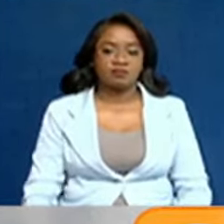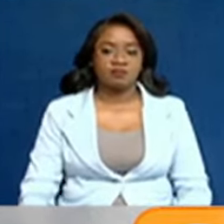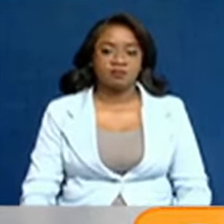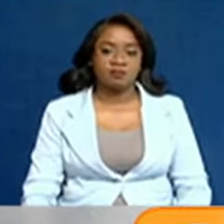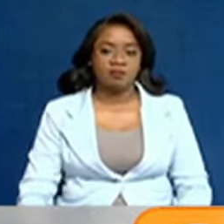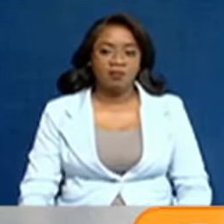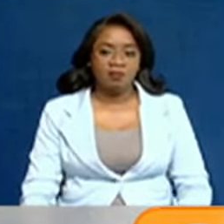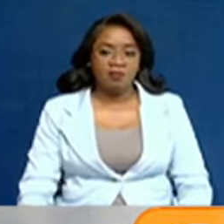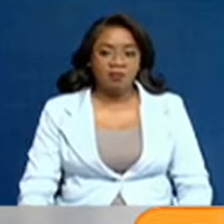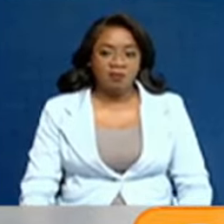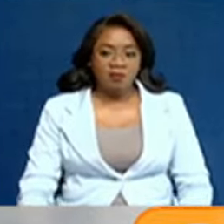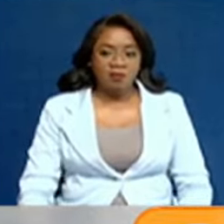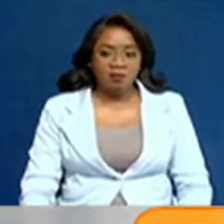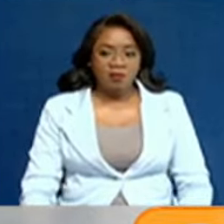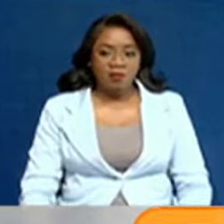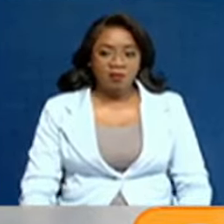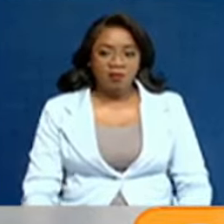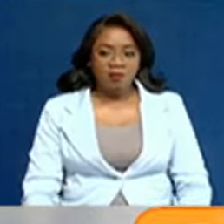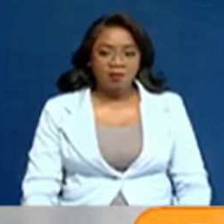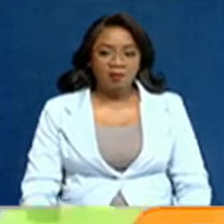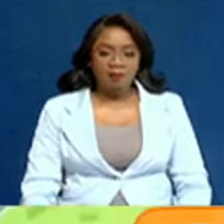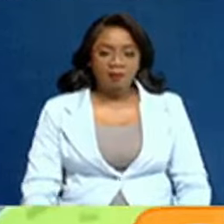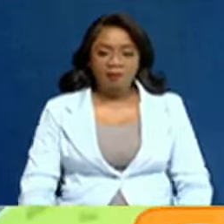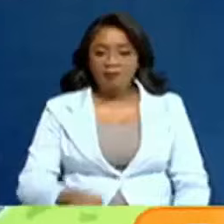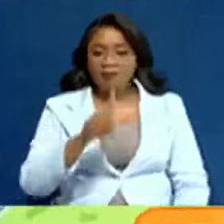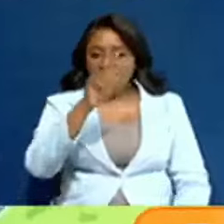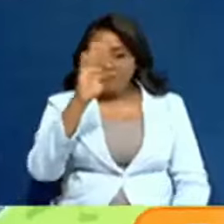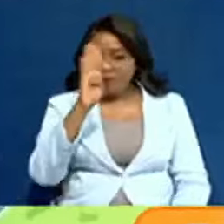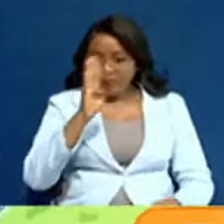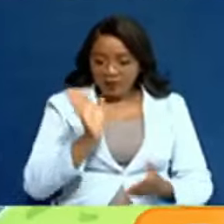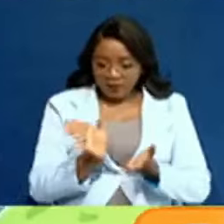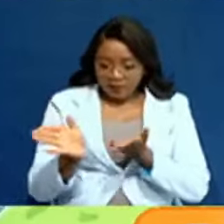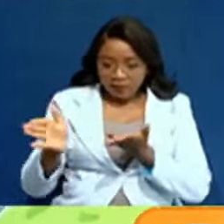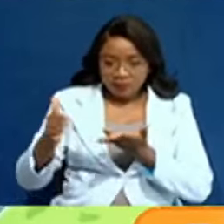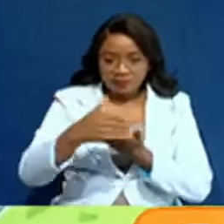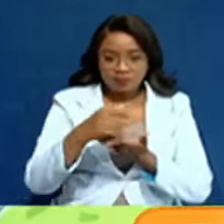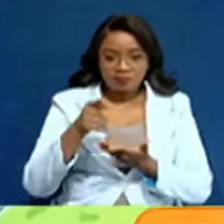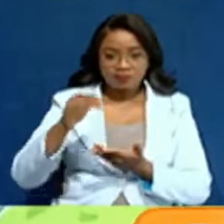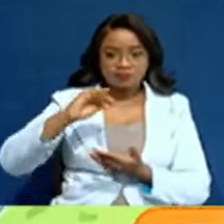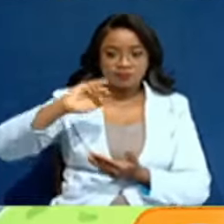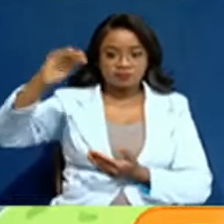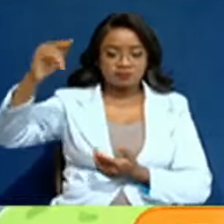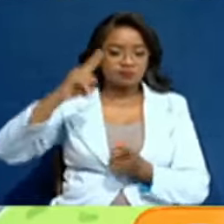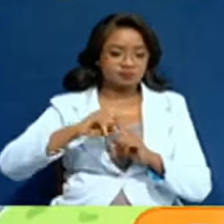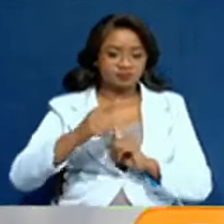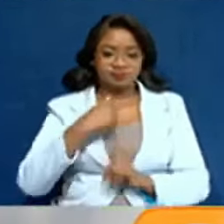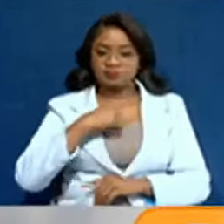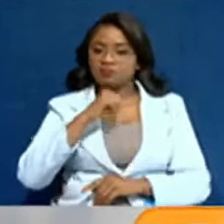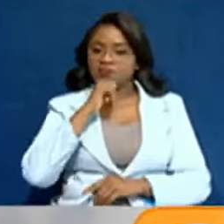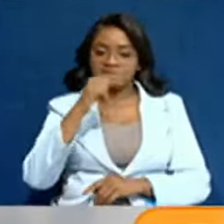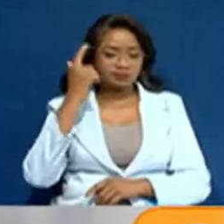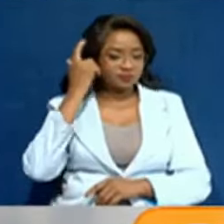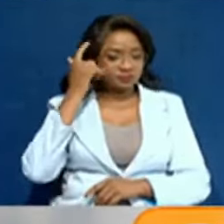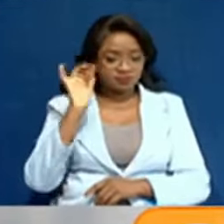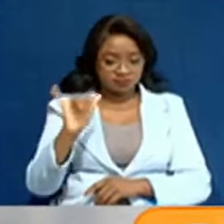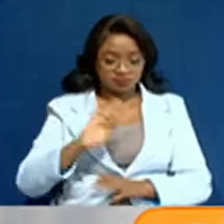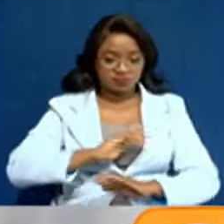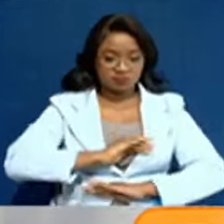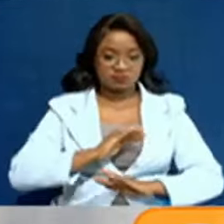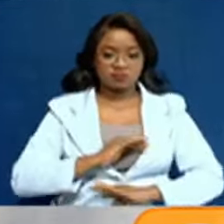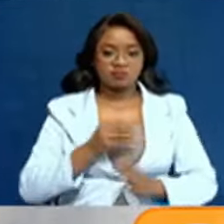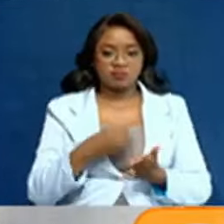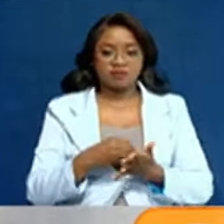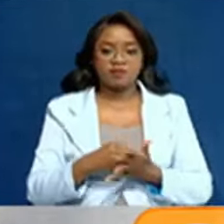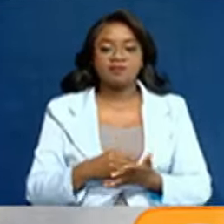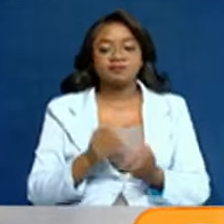revenues collected by the city, mm-hmm. ₺1 billion. Mm-hmm. But I doubt whether that is adequate. So this city, we are calling it a